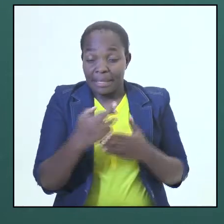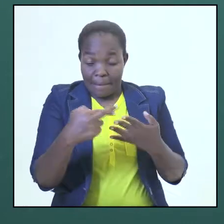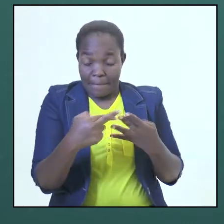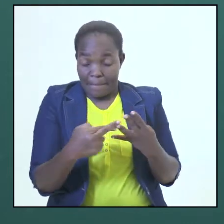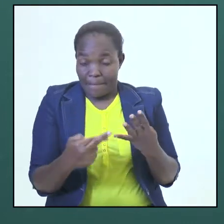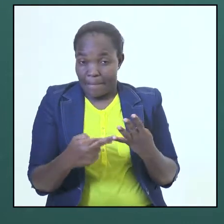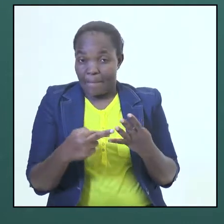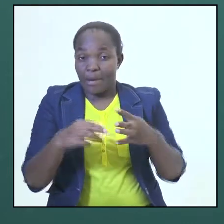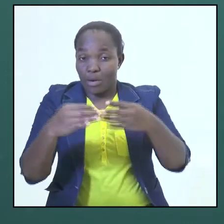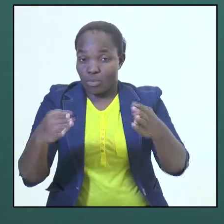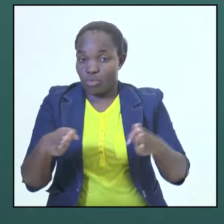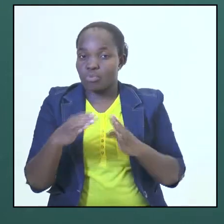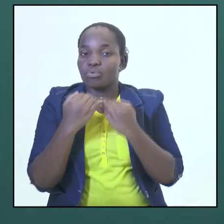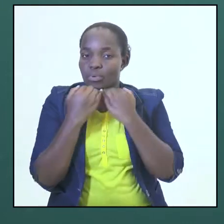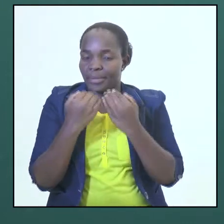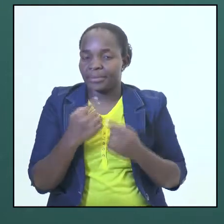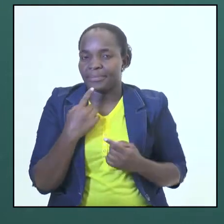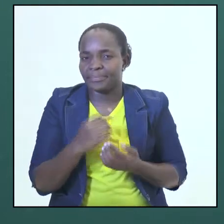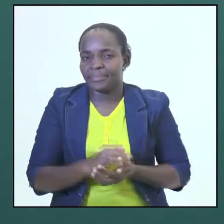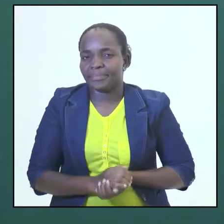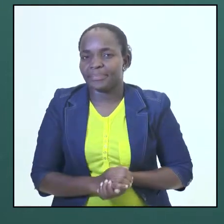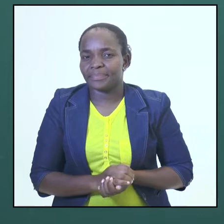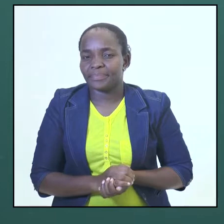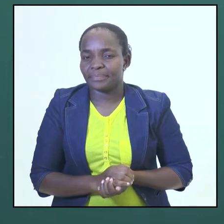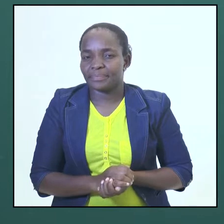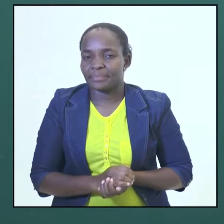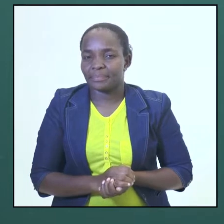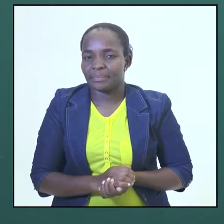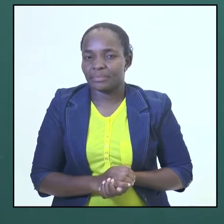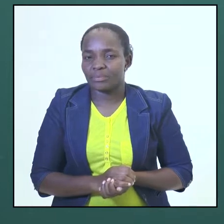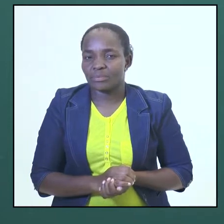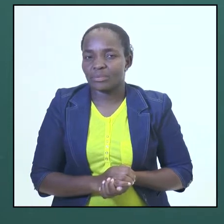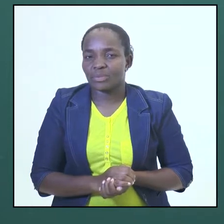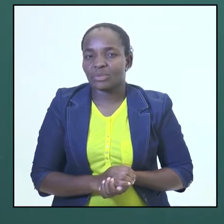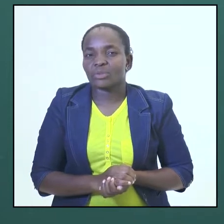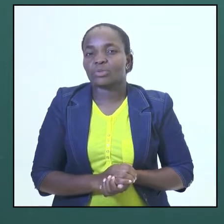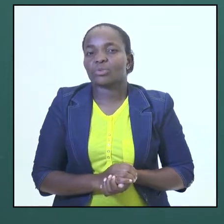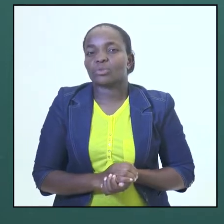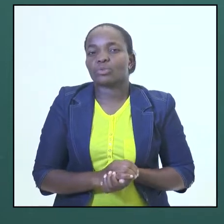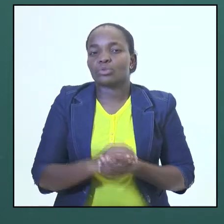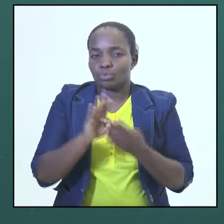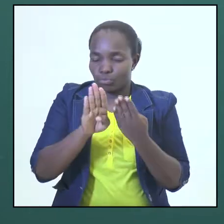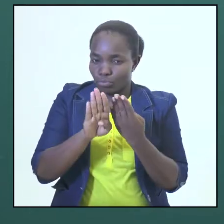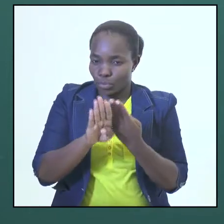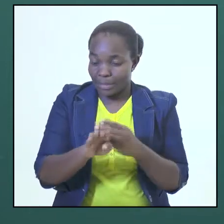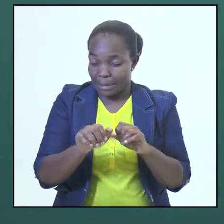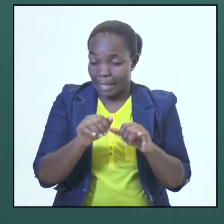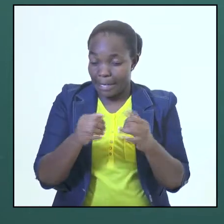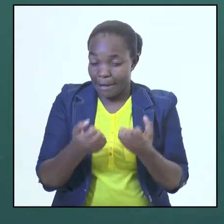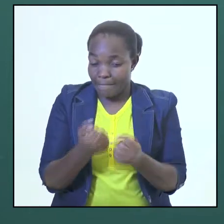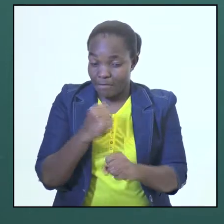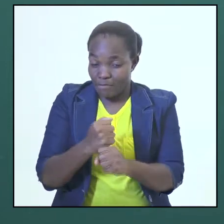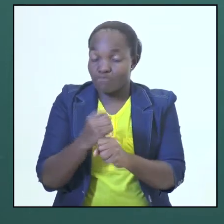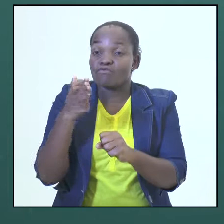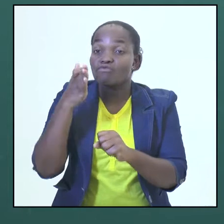why conservation is important is similar to what you said, to preserve the species for future generations.